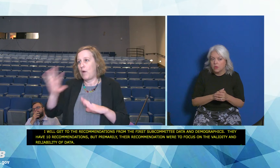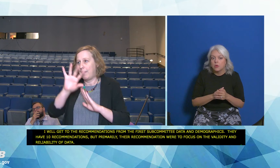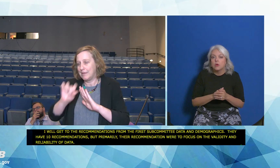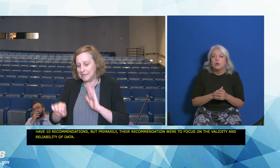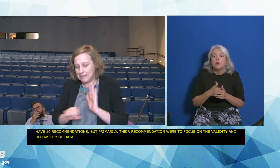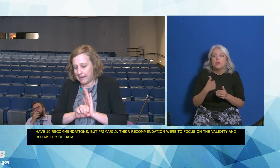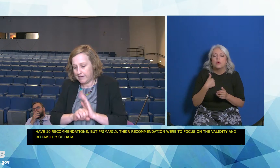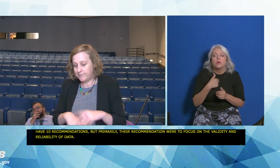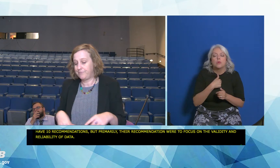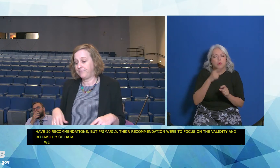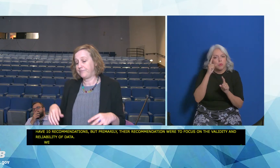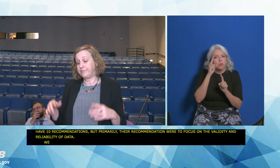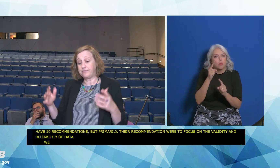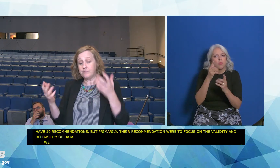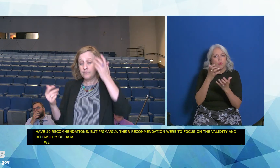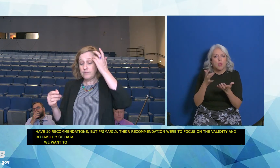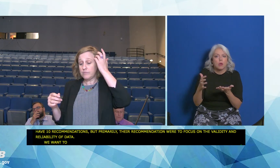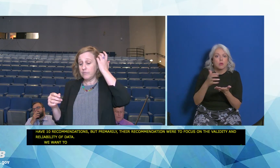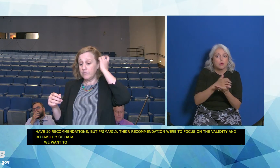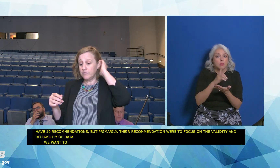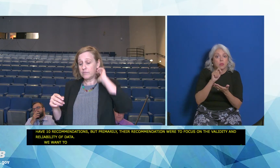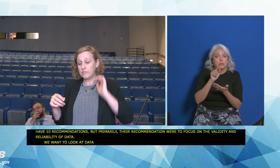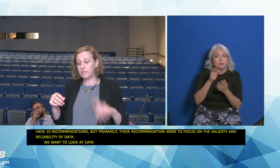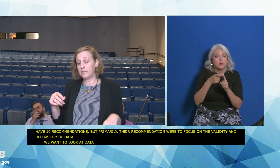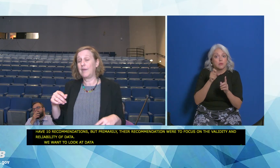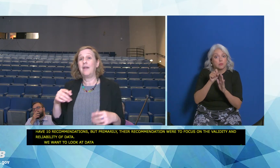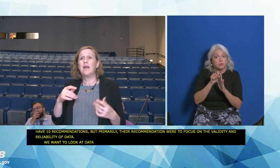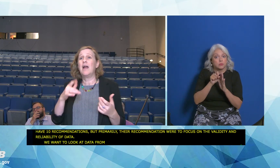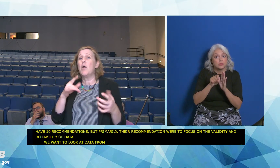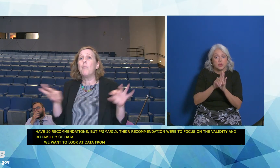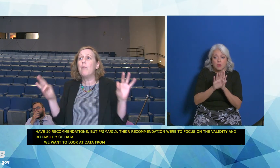We want to look at data from students around the state,